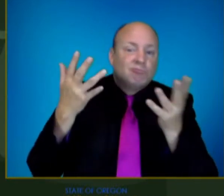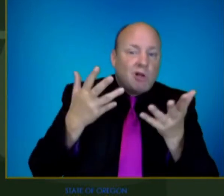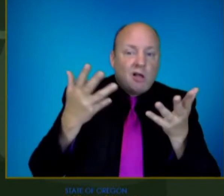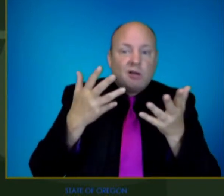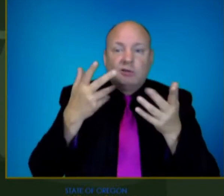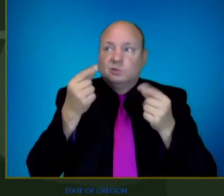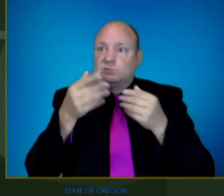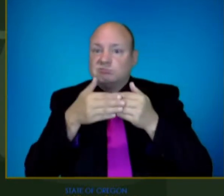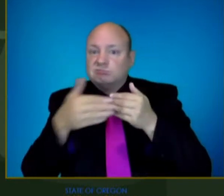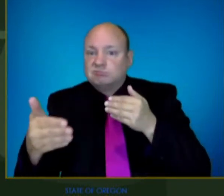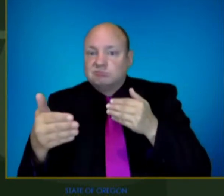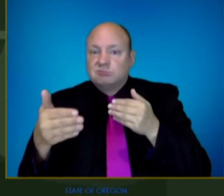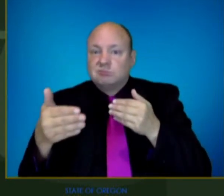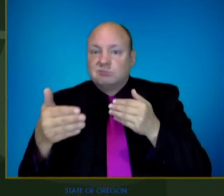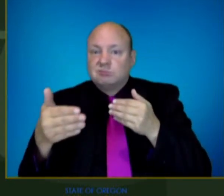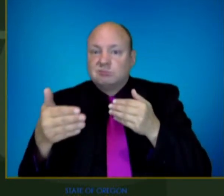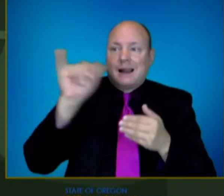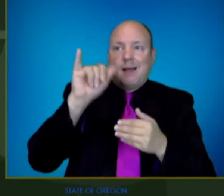Ducks football?